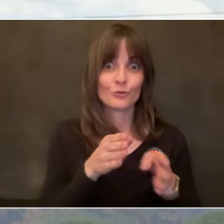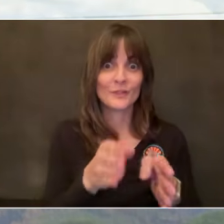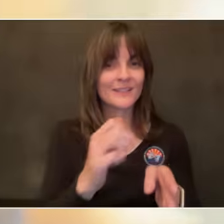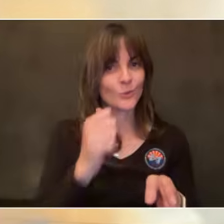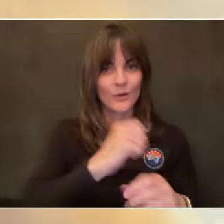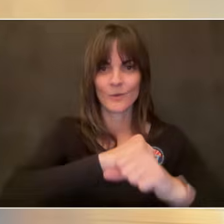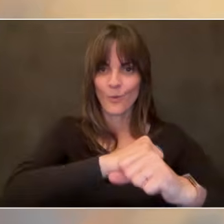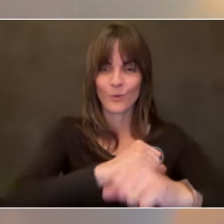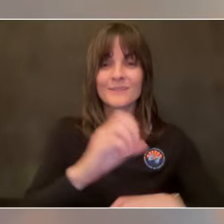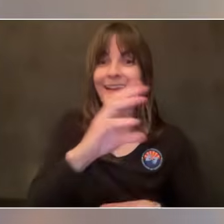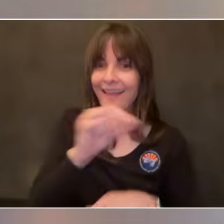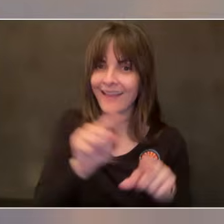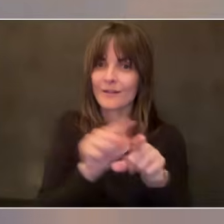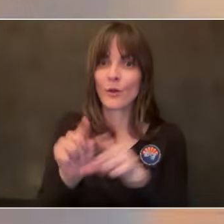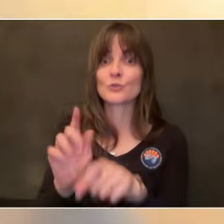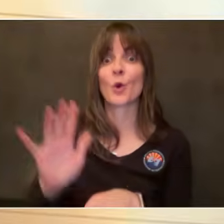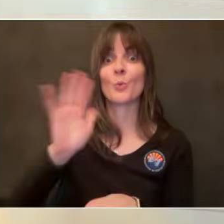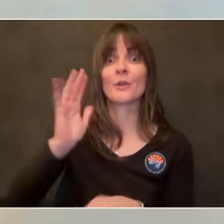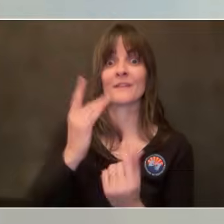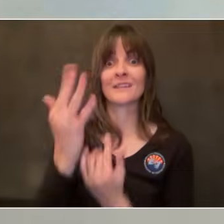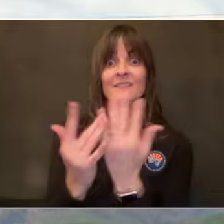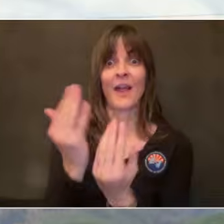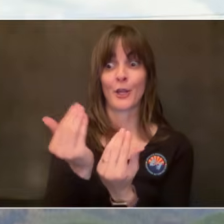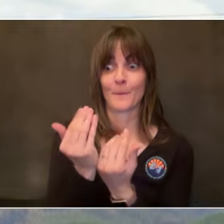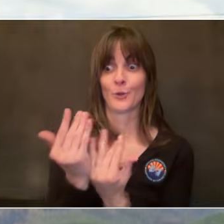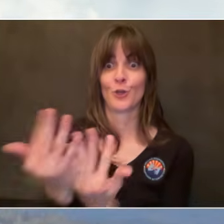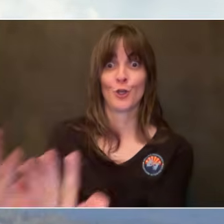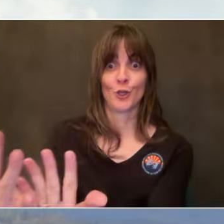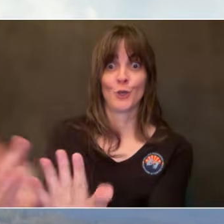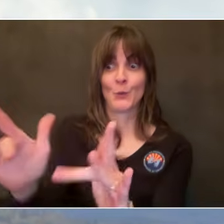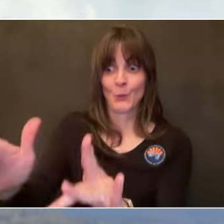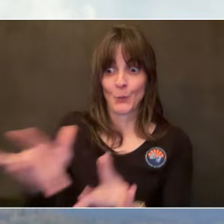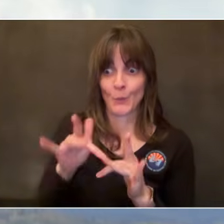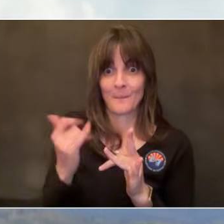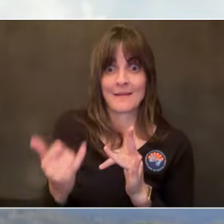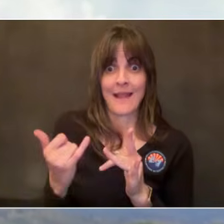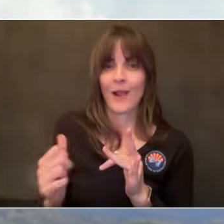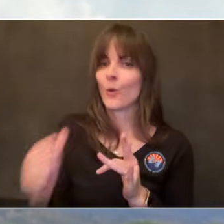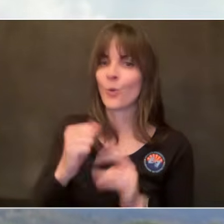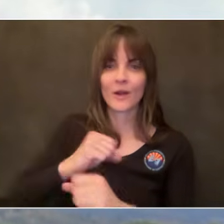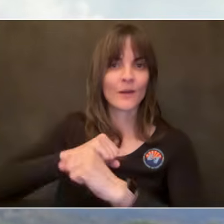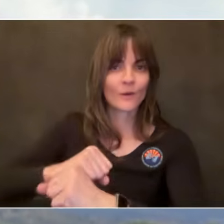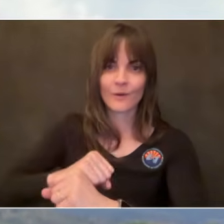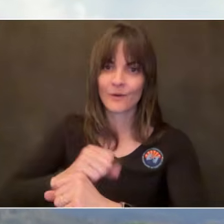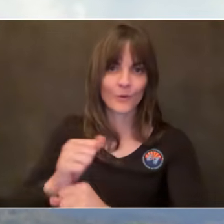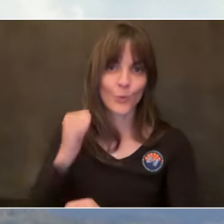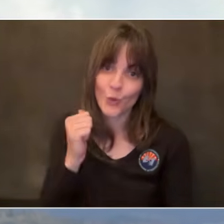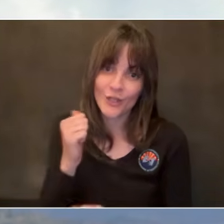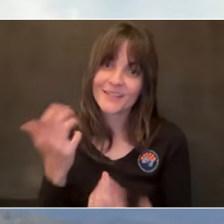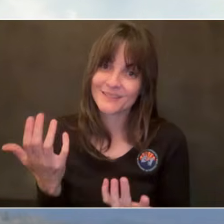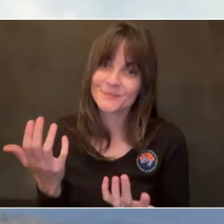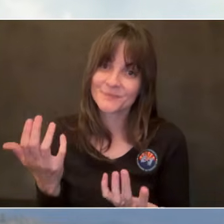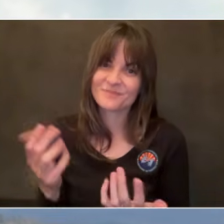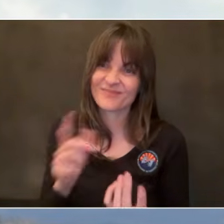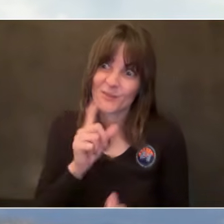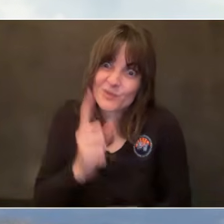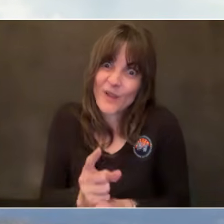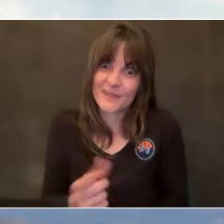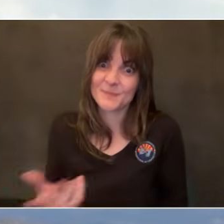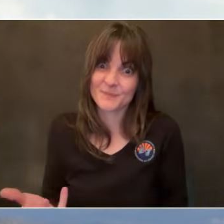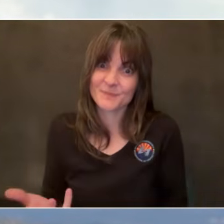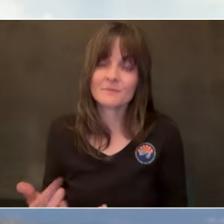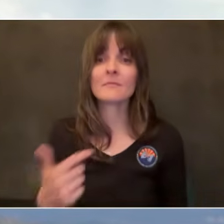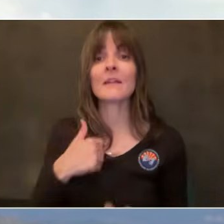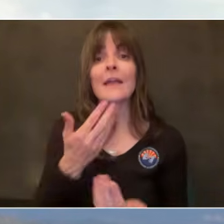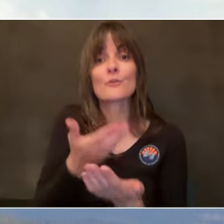scars were going to hold, which was pretty accurate. Okay. Yeah, I came in immediately as a division supervisor as North Structure Group,